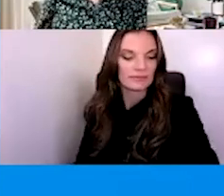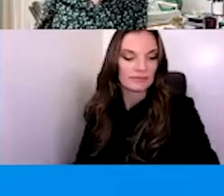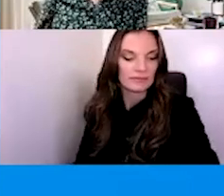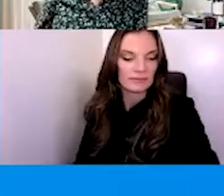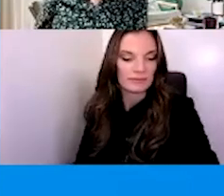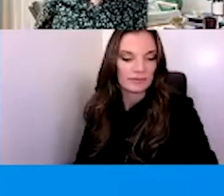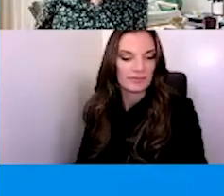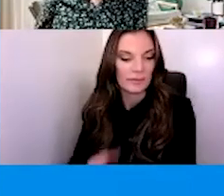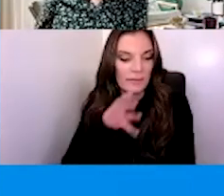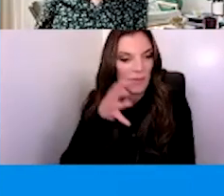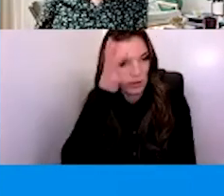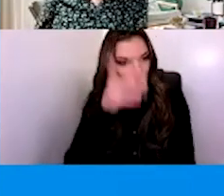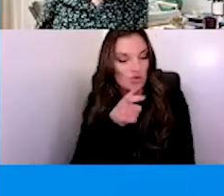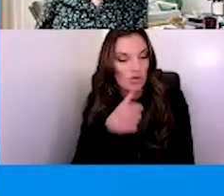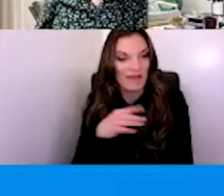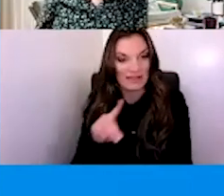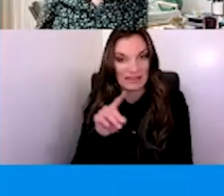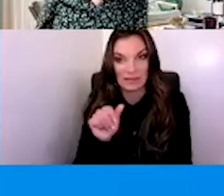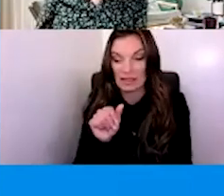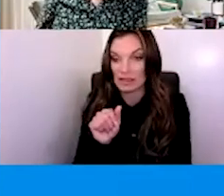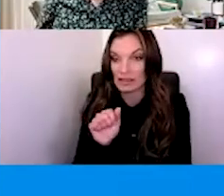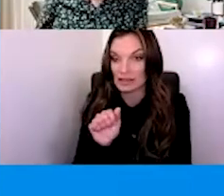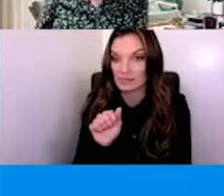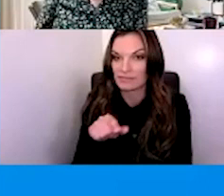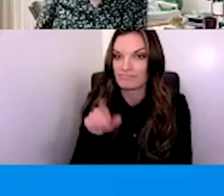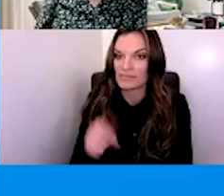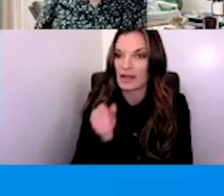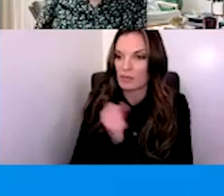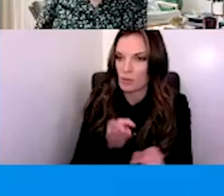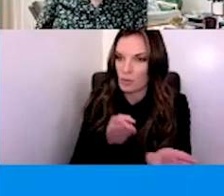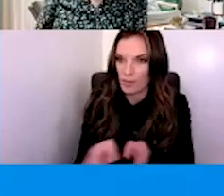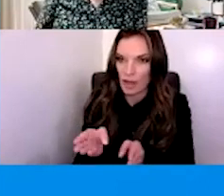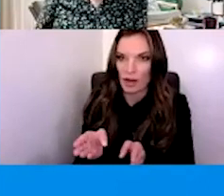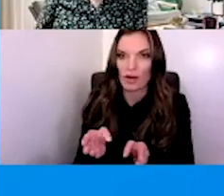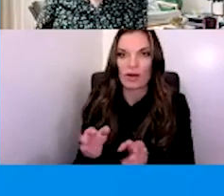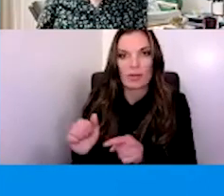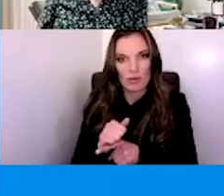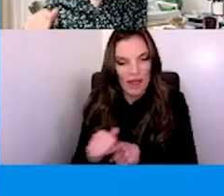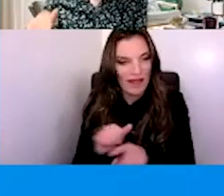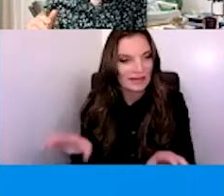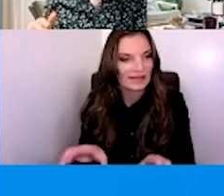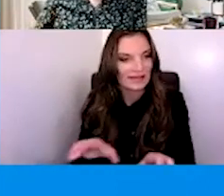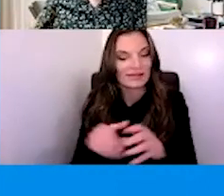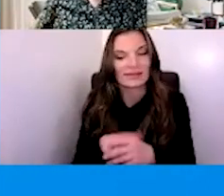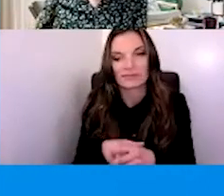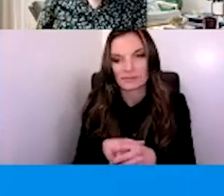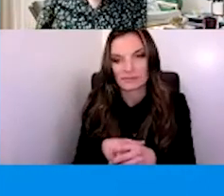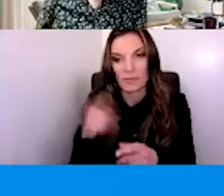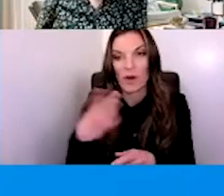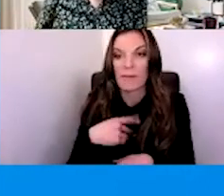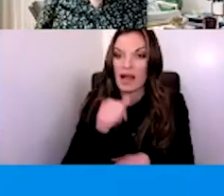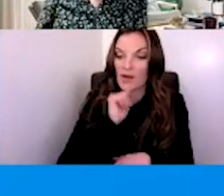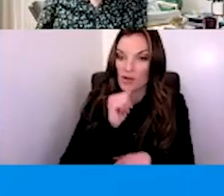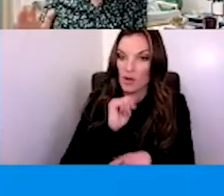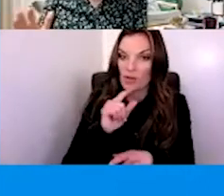Also, parents with disabilities specifically can prepare, plan, and practice. So one of my coping strategies